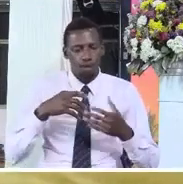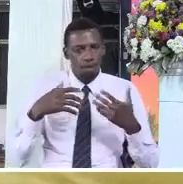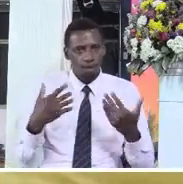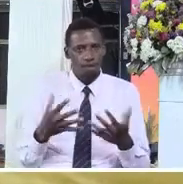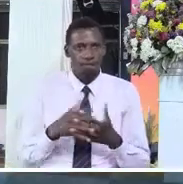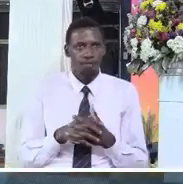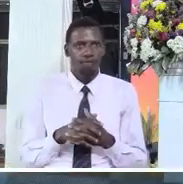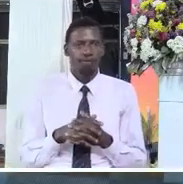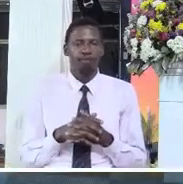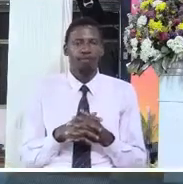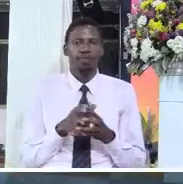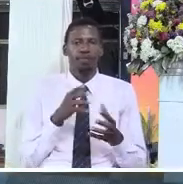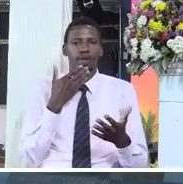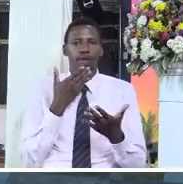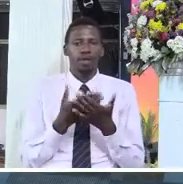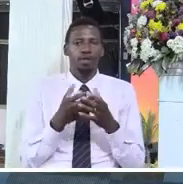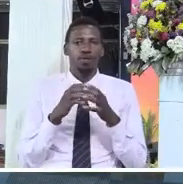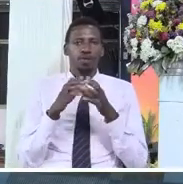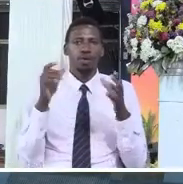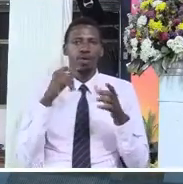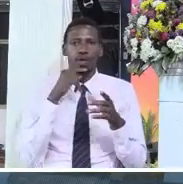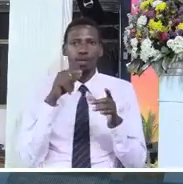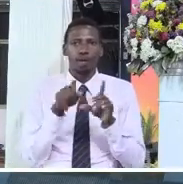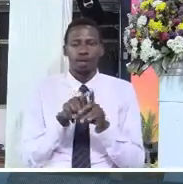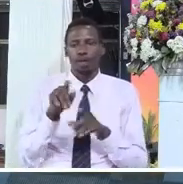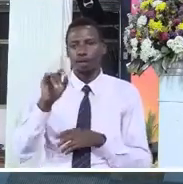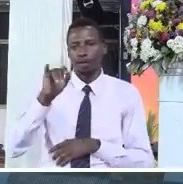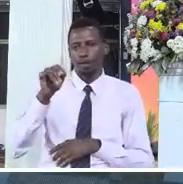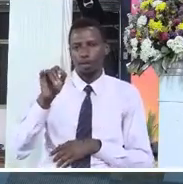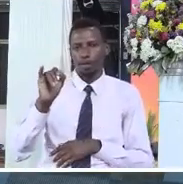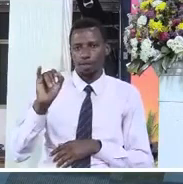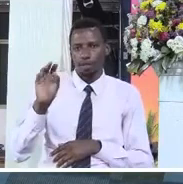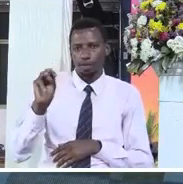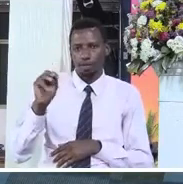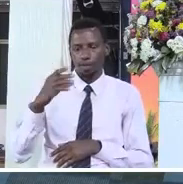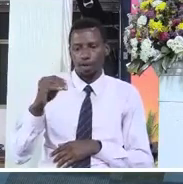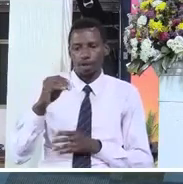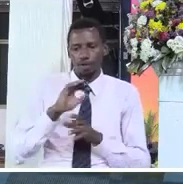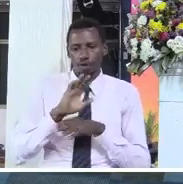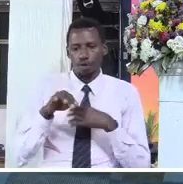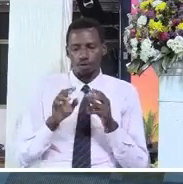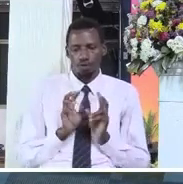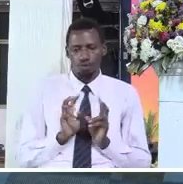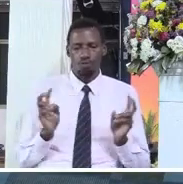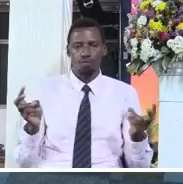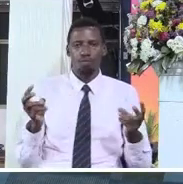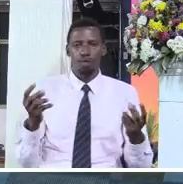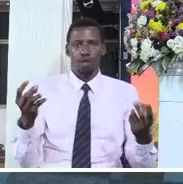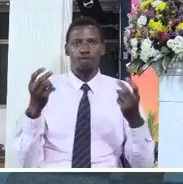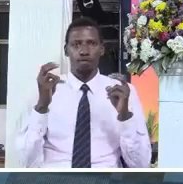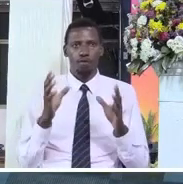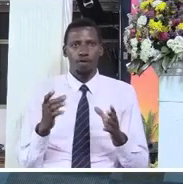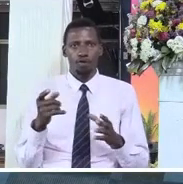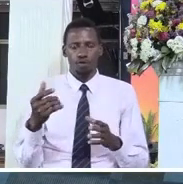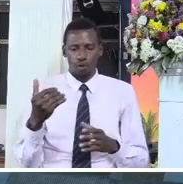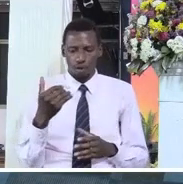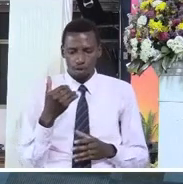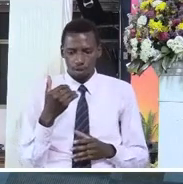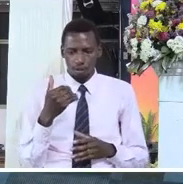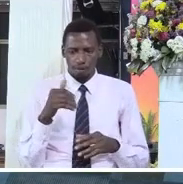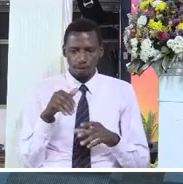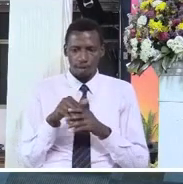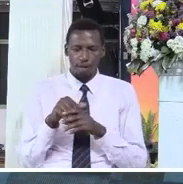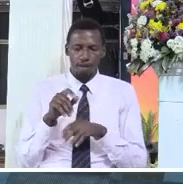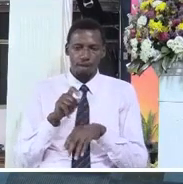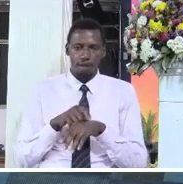Thank you so much, Brother Jim, and all the panelists and all the viewers. Thank you. If you have asked me how was it in